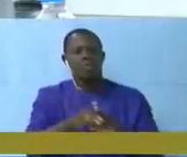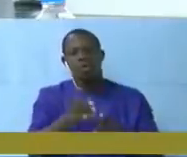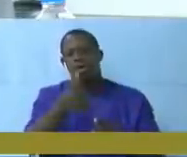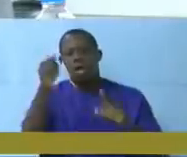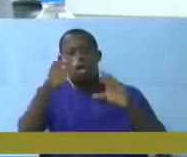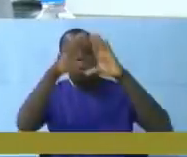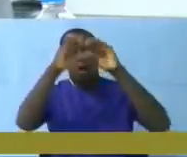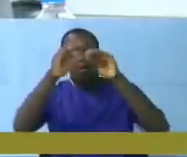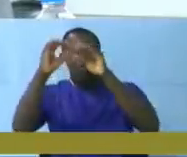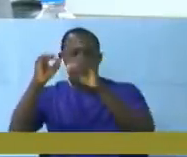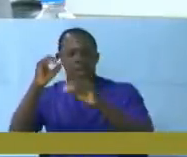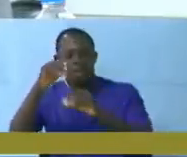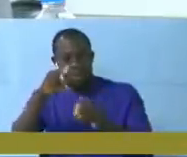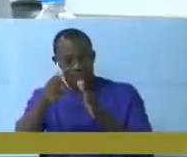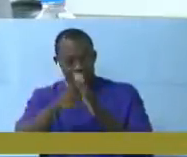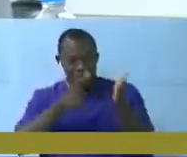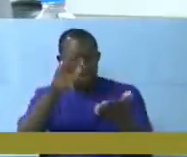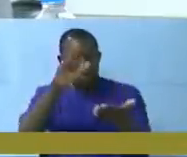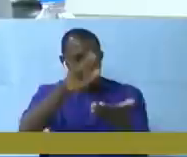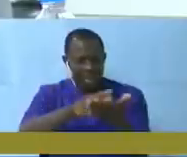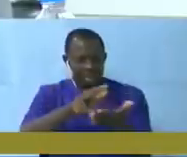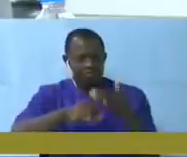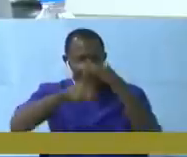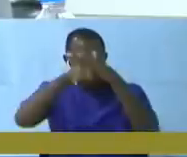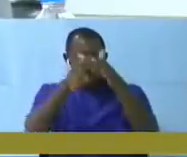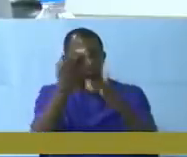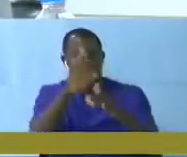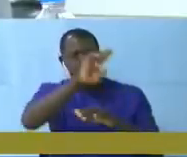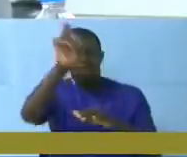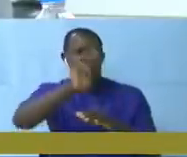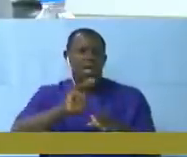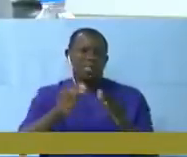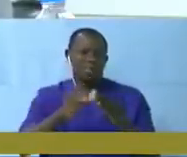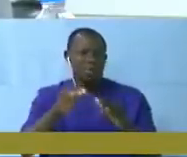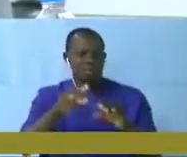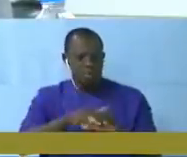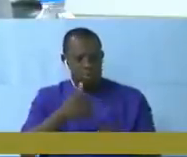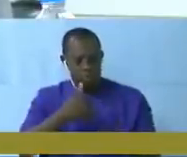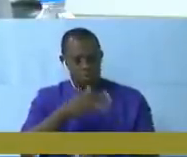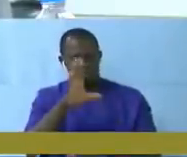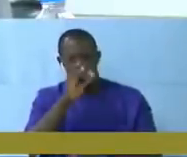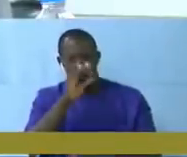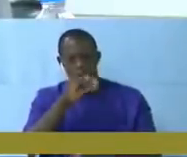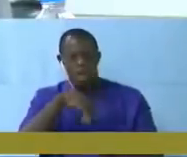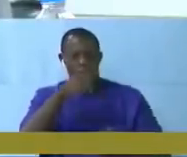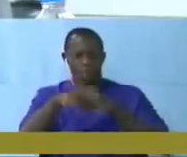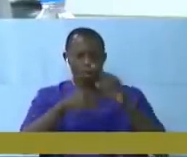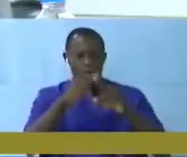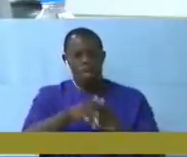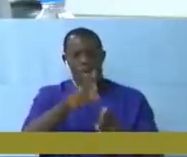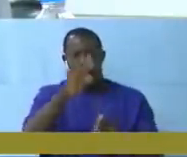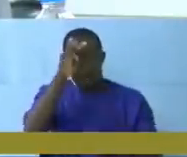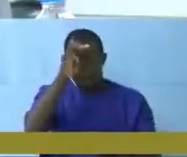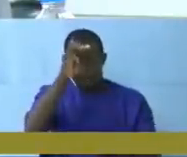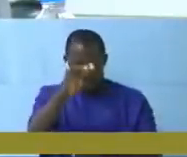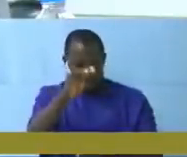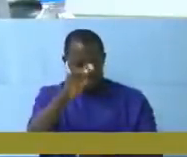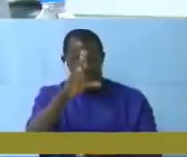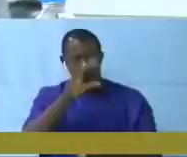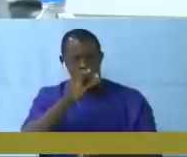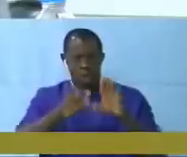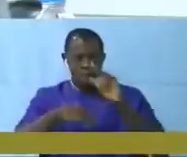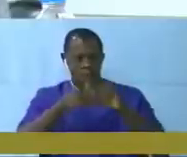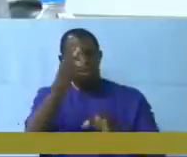I talked about ministers, I talked about judges. The Auditor General needed to be confirmed. The Board